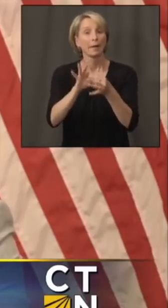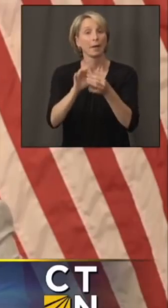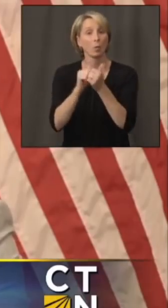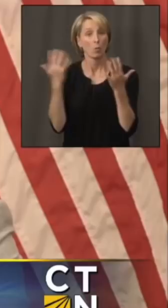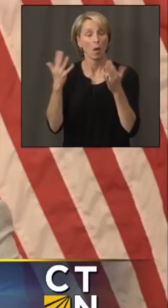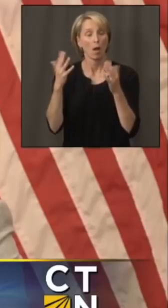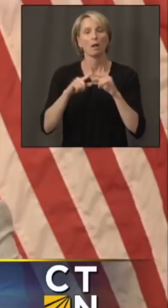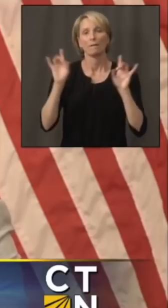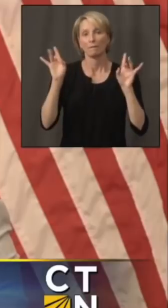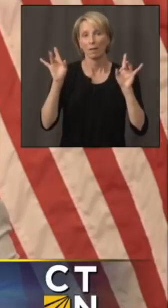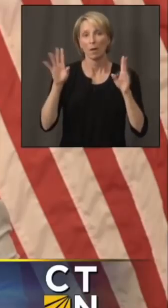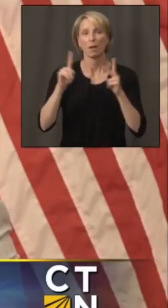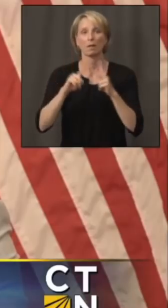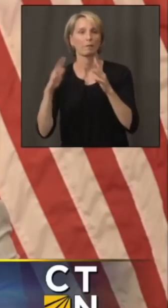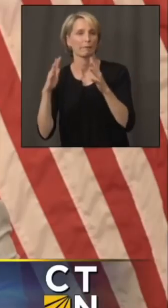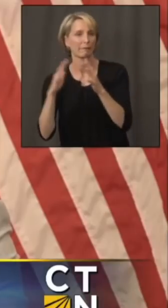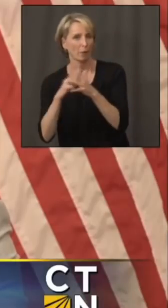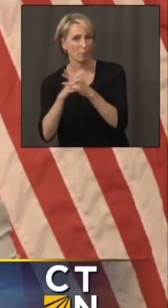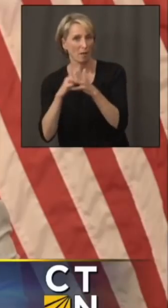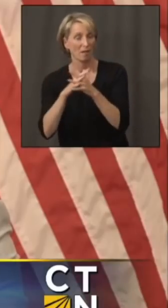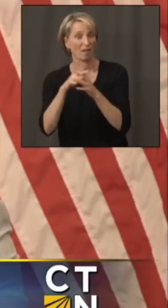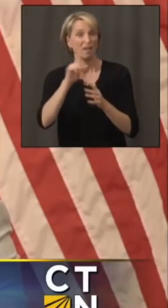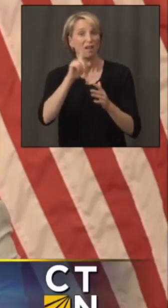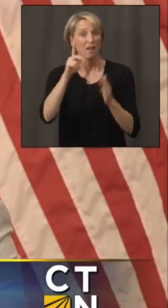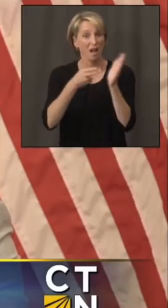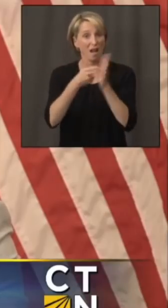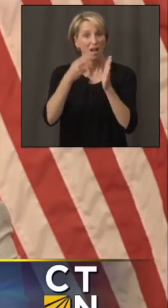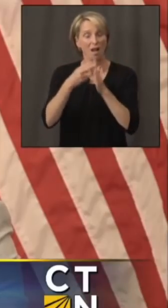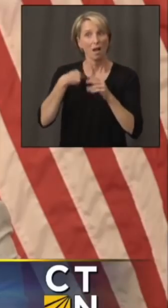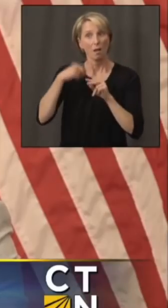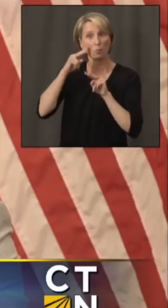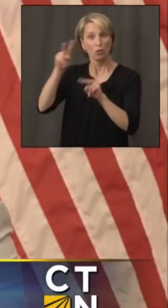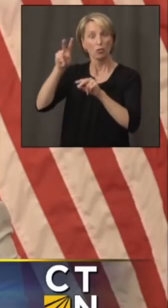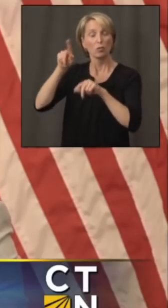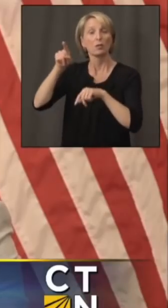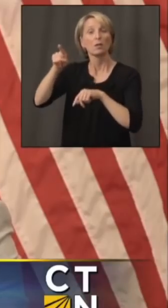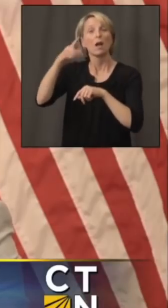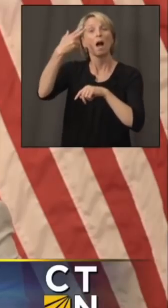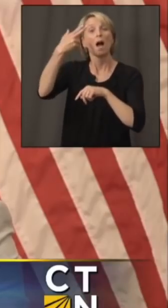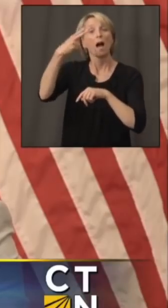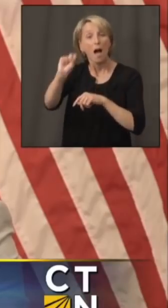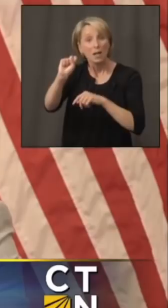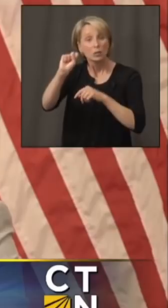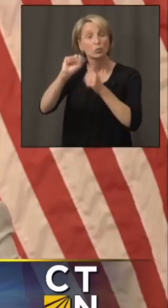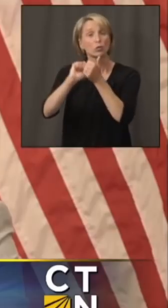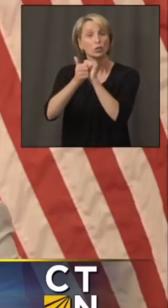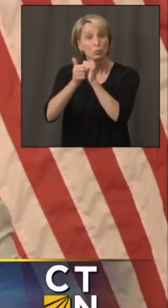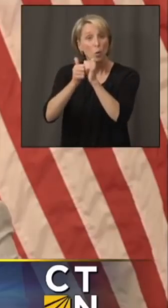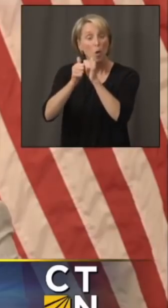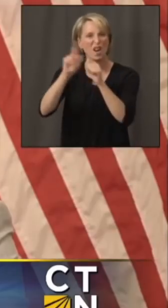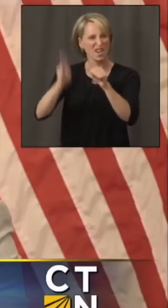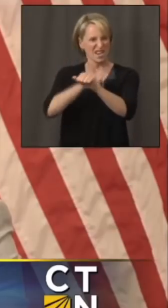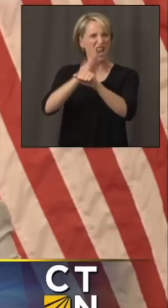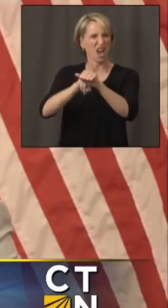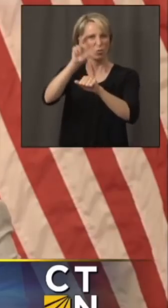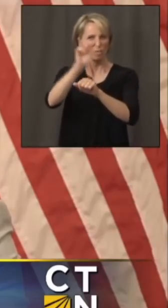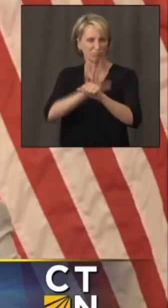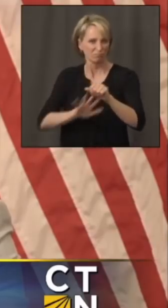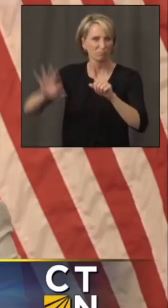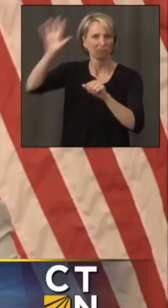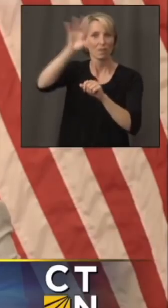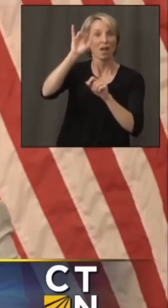football. Even as I'm looking right now, the National Federation of State High School Sports, in which the CIAC is a member of,